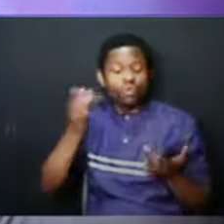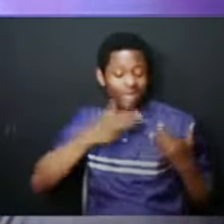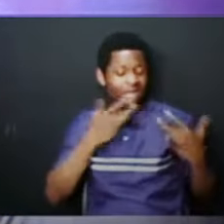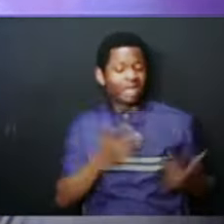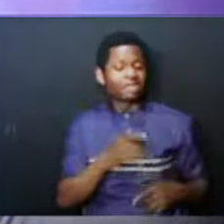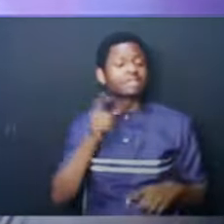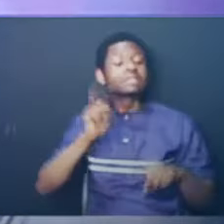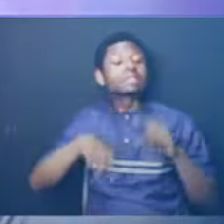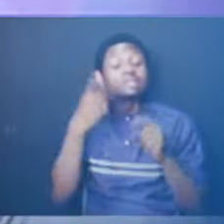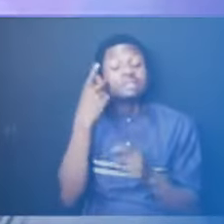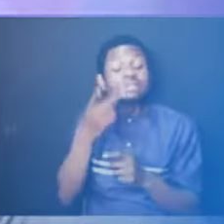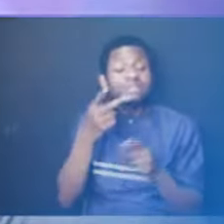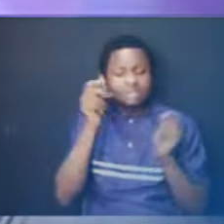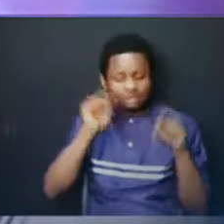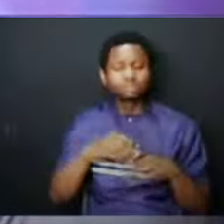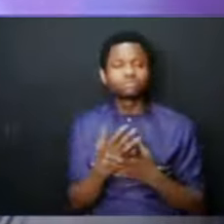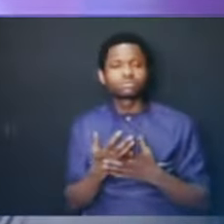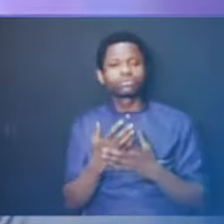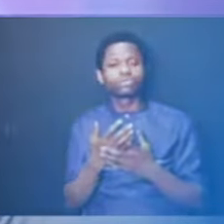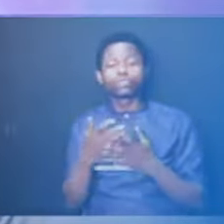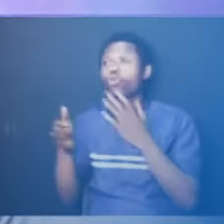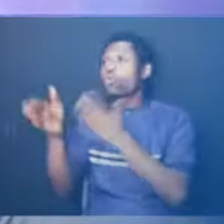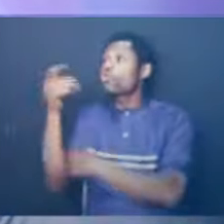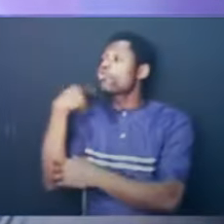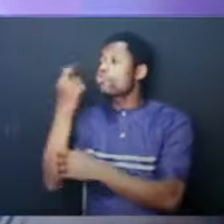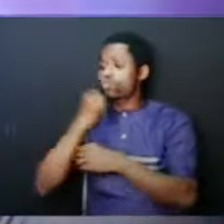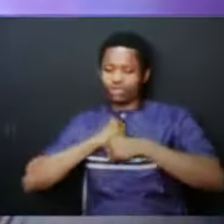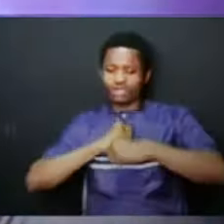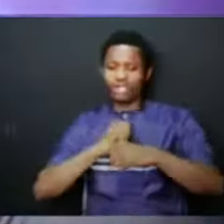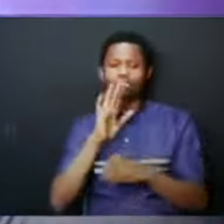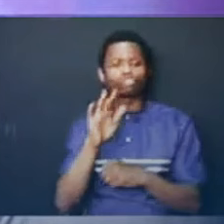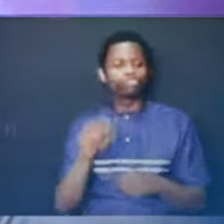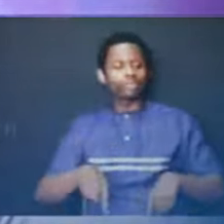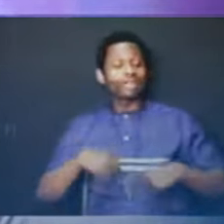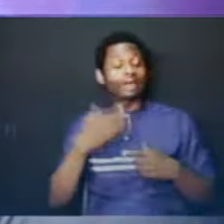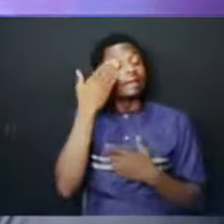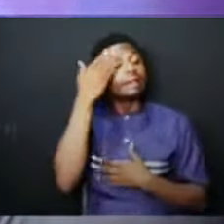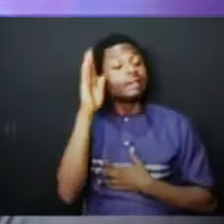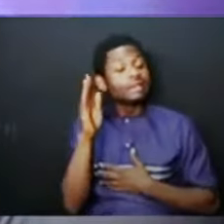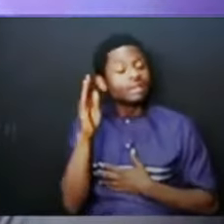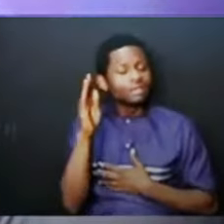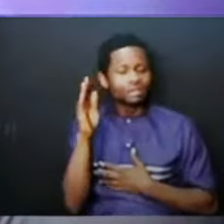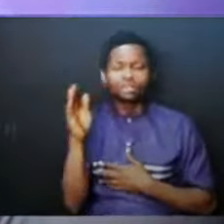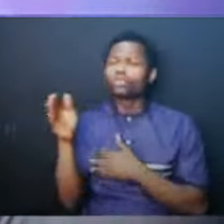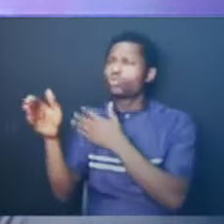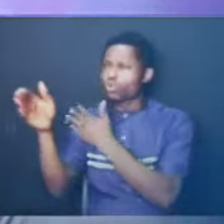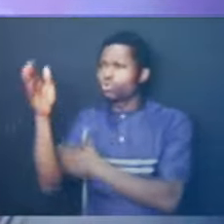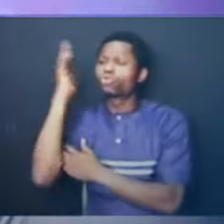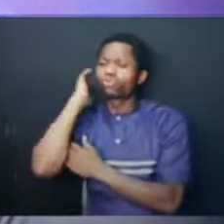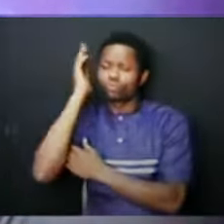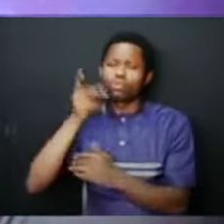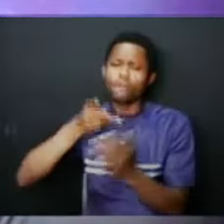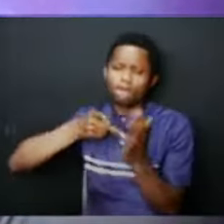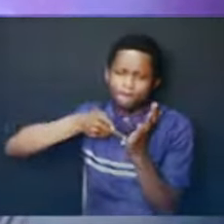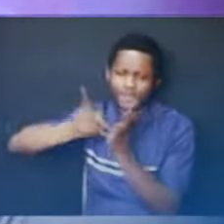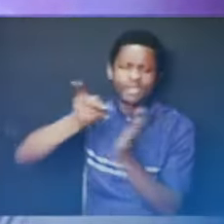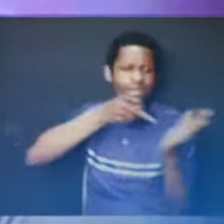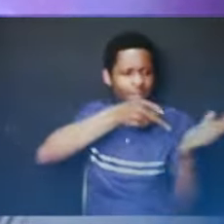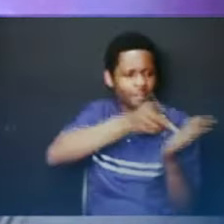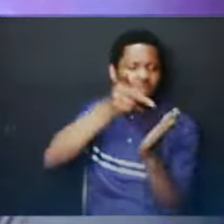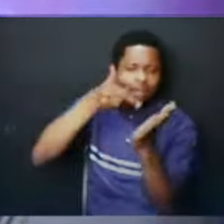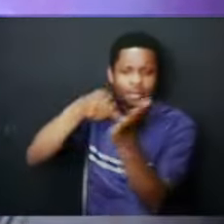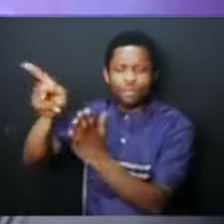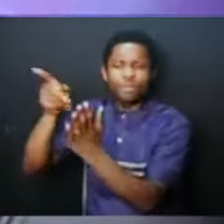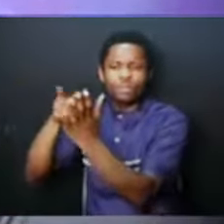who guards your life knows it? Will he not repay everyone according to what